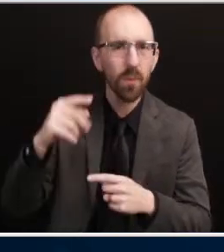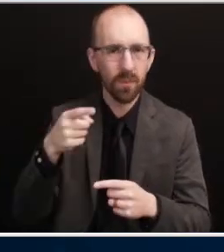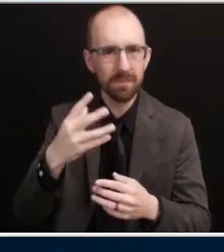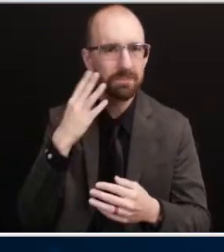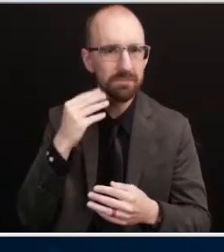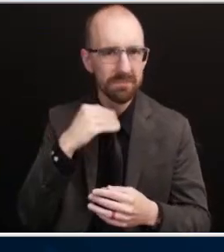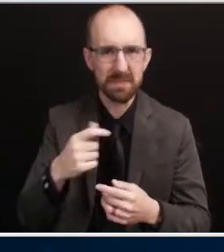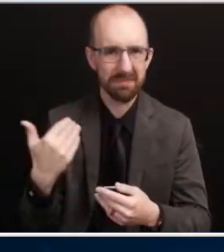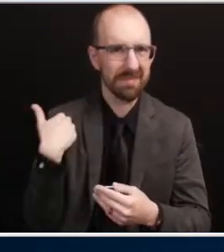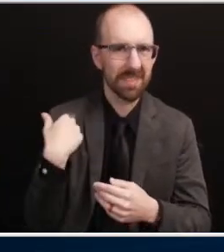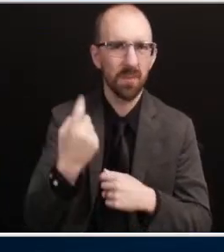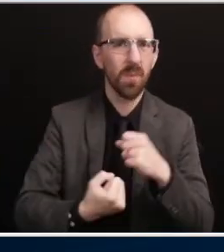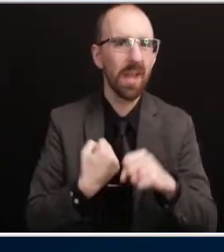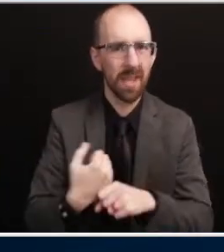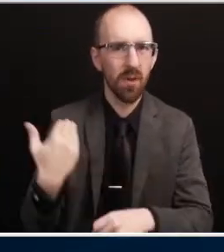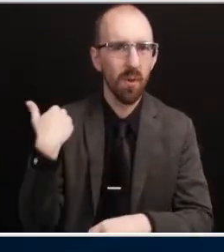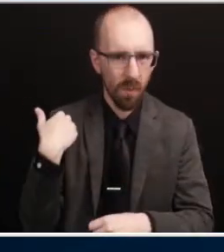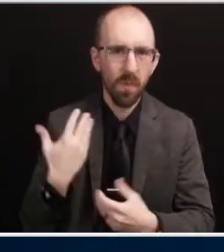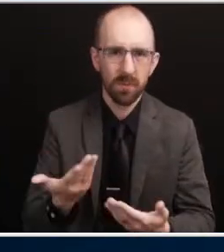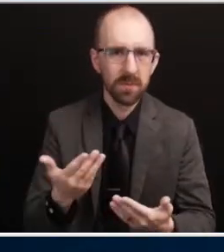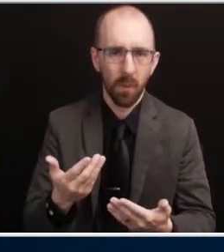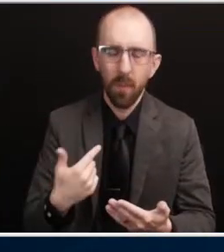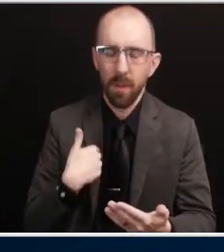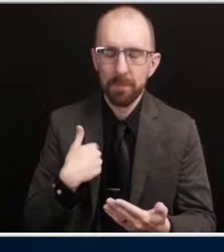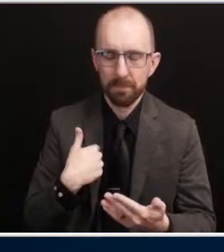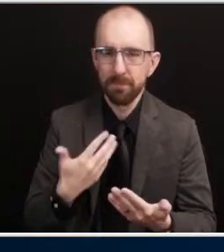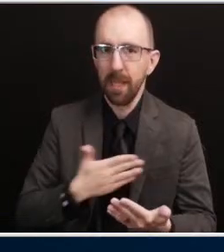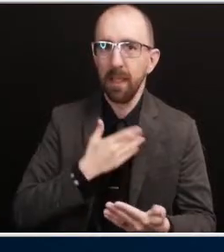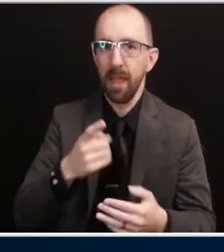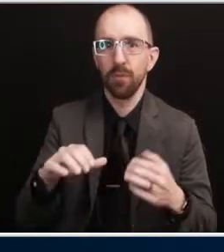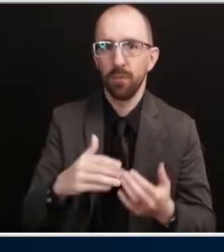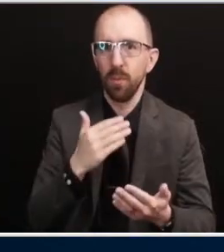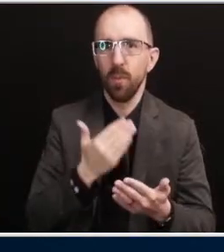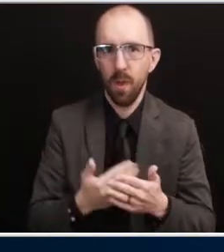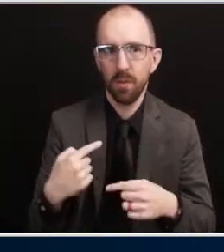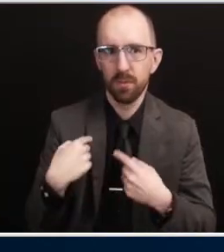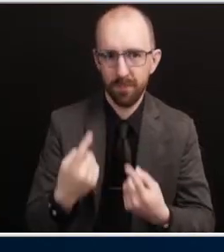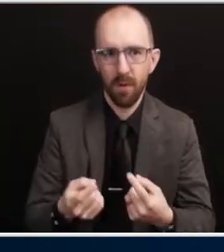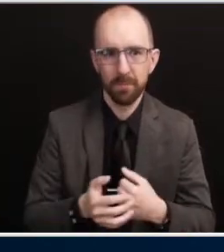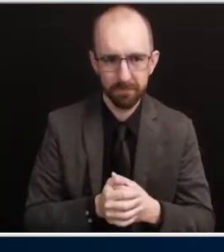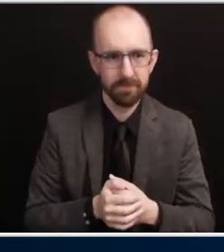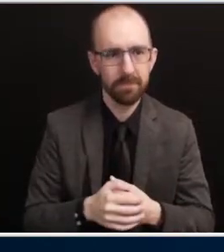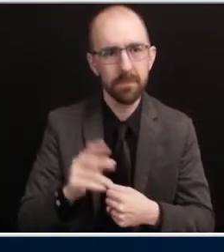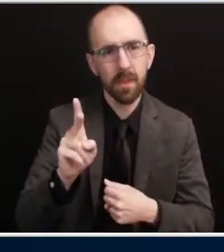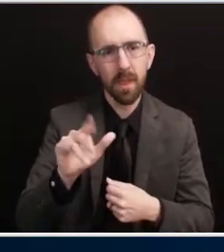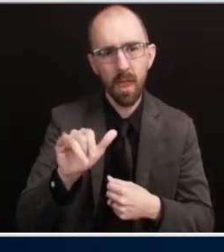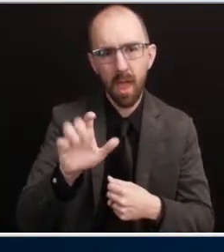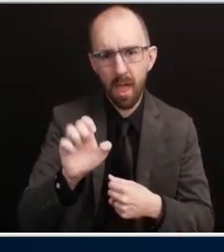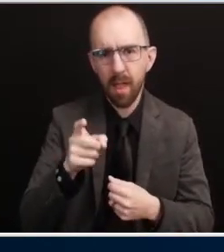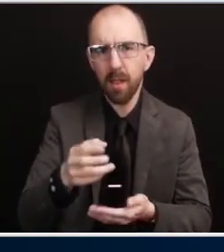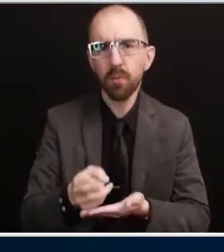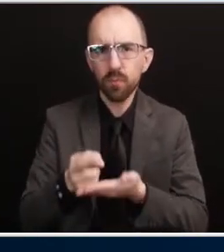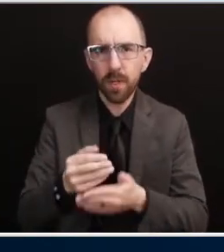So I'm glad you're doing well so far. Thank you. Kyle, is the rehab process the